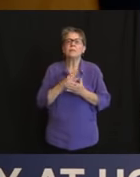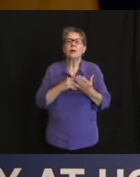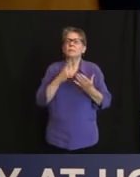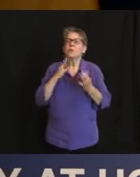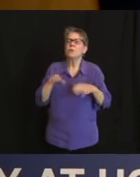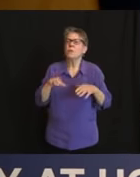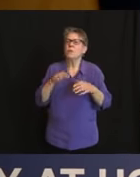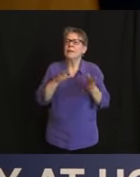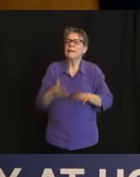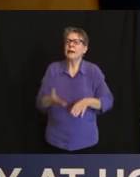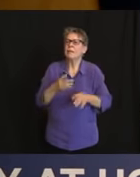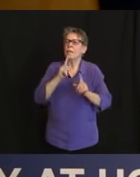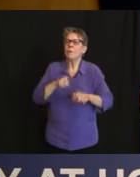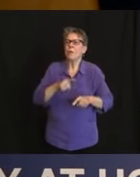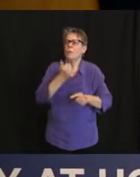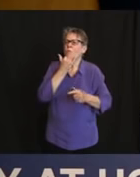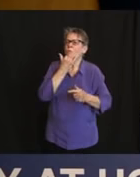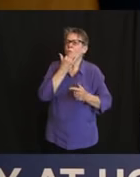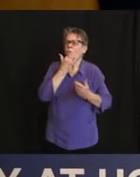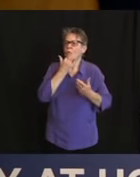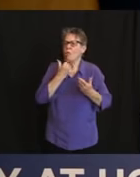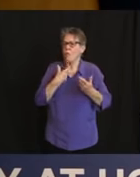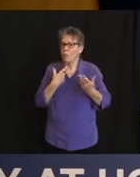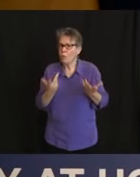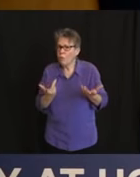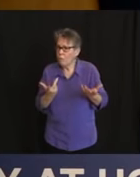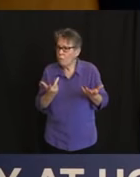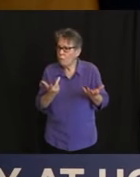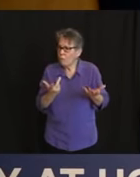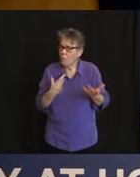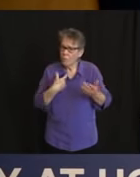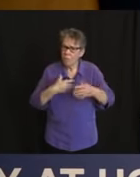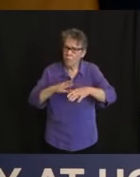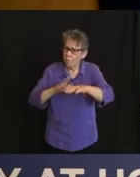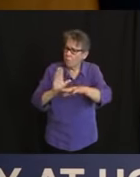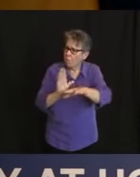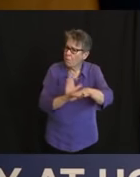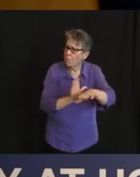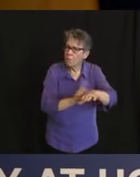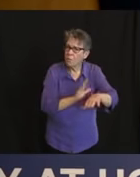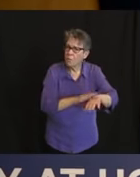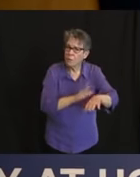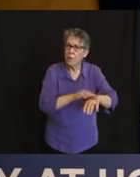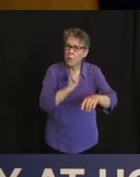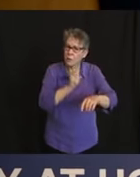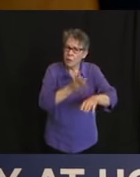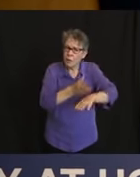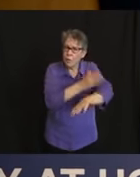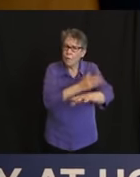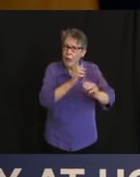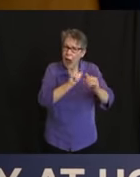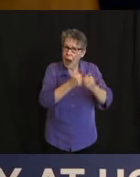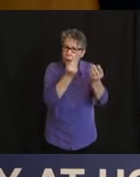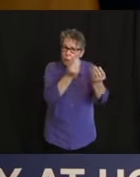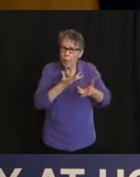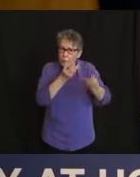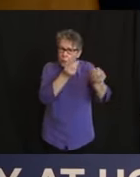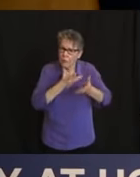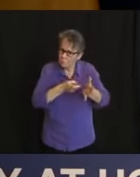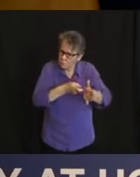to reconcile their reporting. That'll go through Communicable Disease Service, and we will